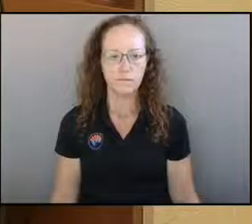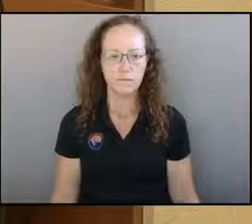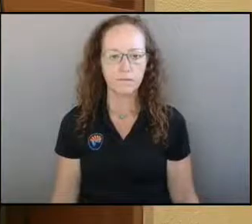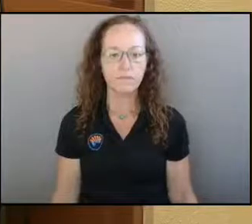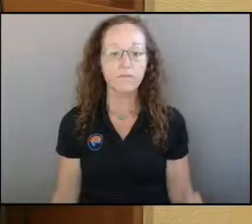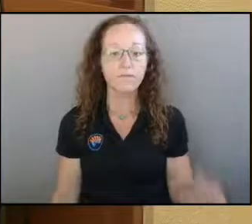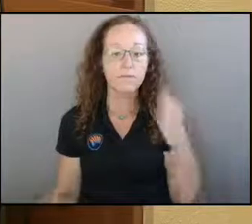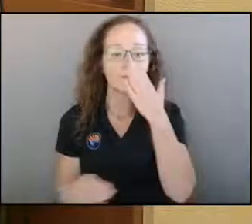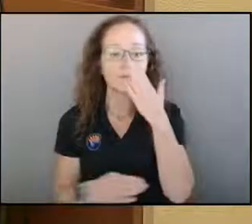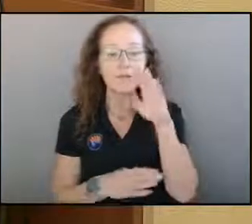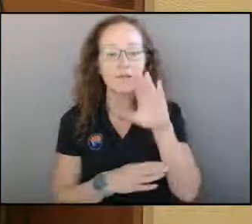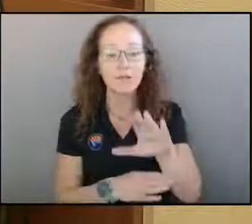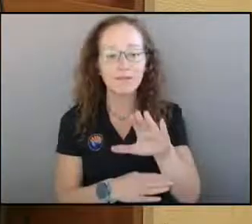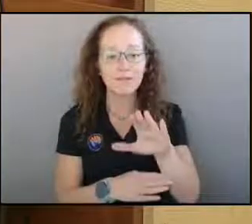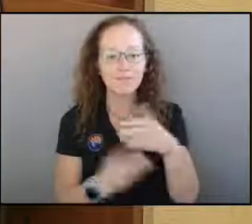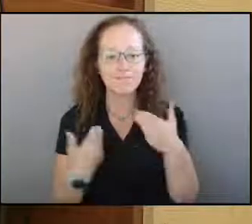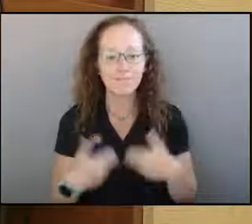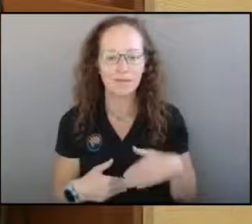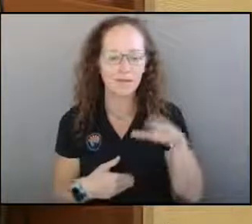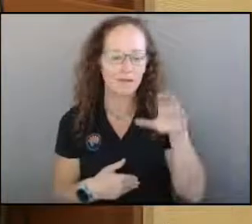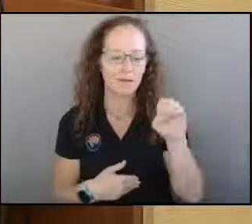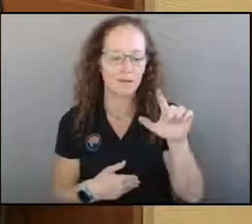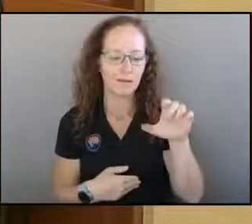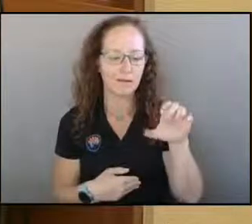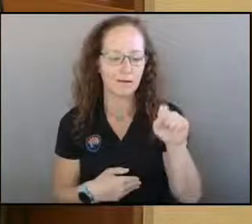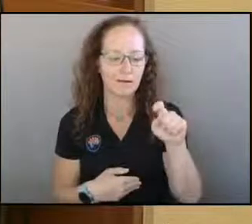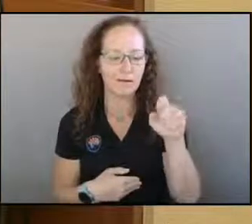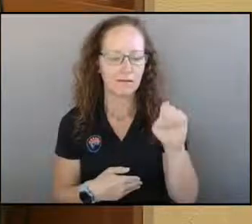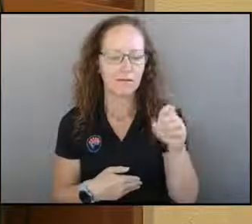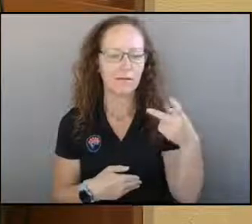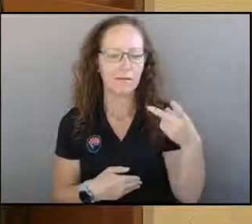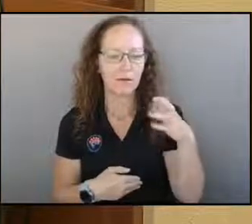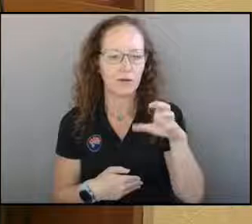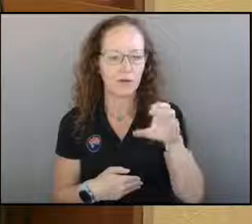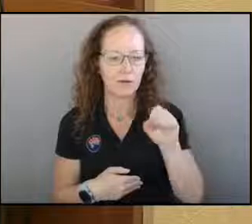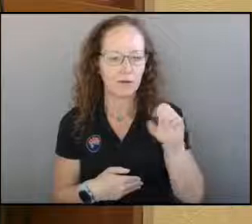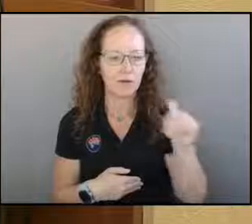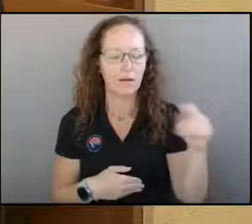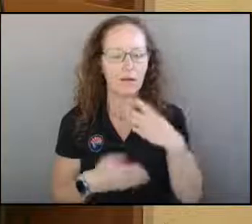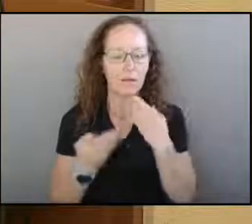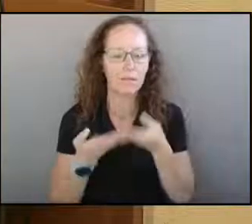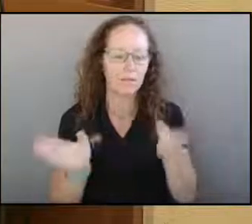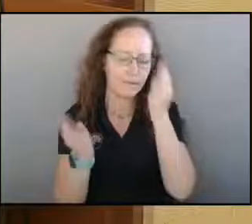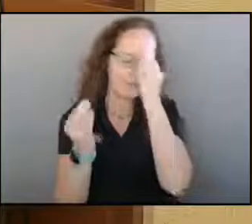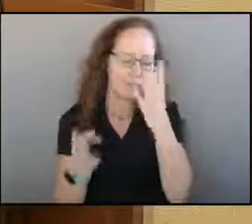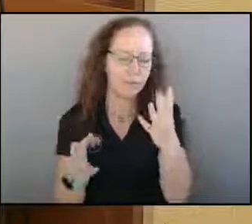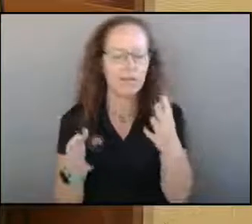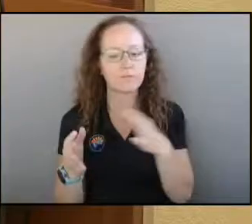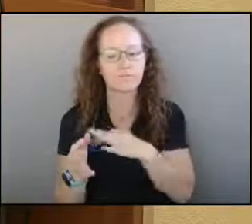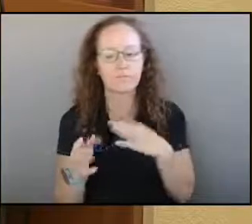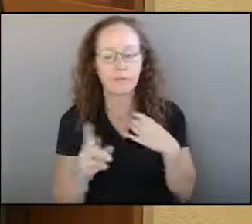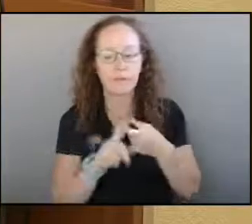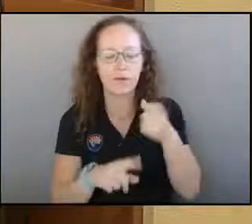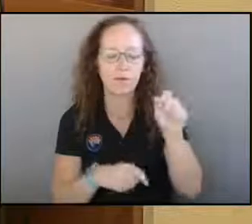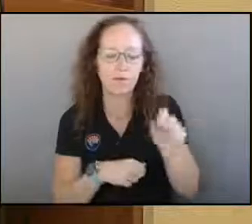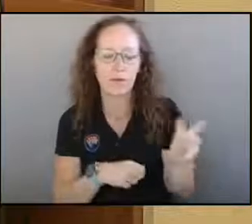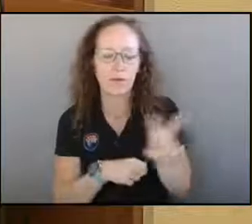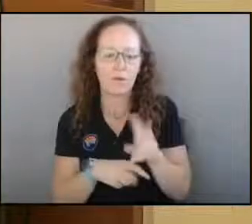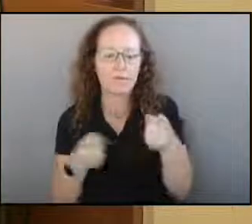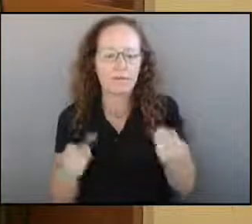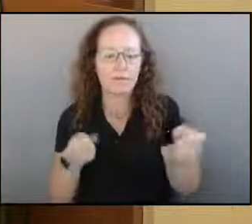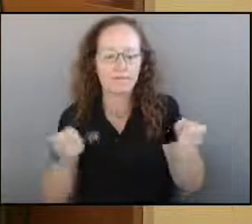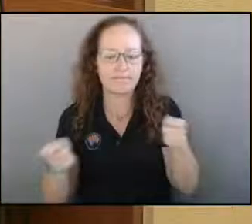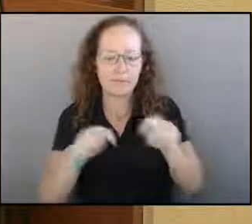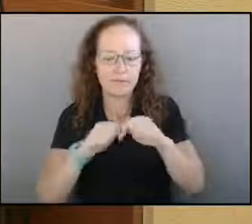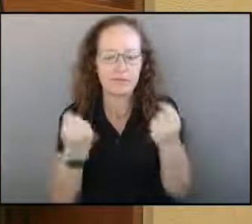Good evening. My name is Celeste Prescott, Public Information Officer with Southwest Incident Management Team 1. Thank you for joining us for this evening's